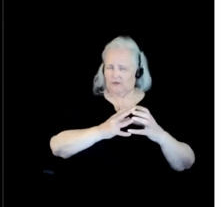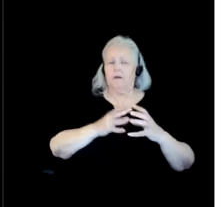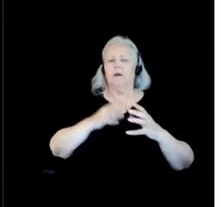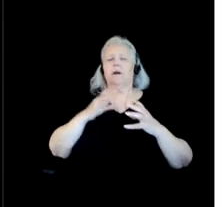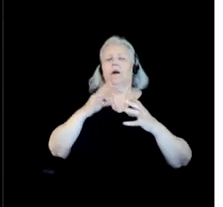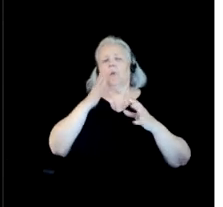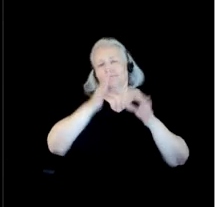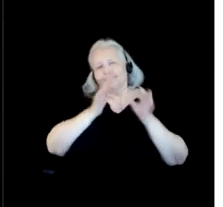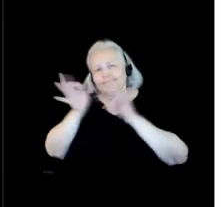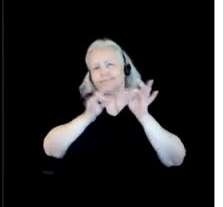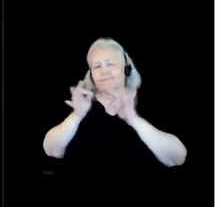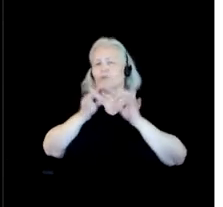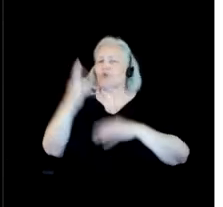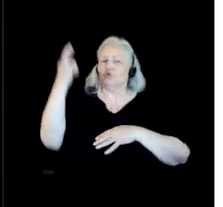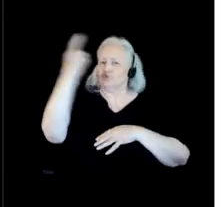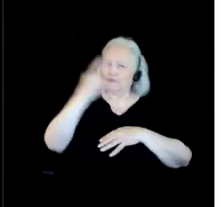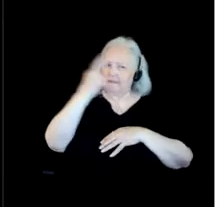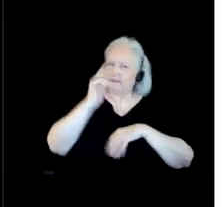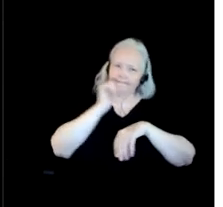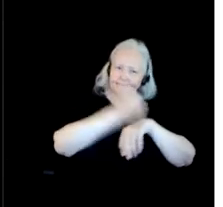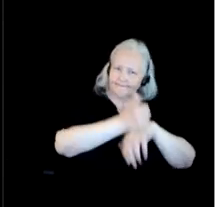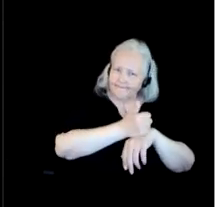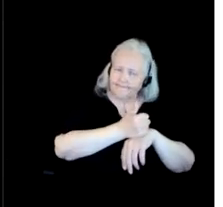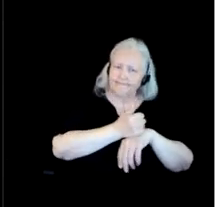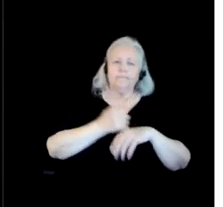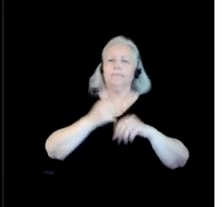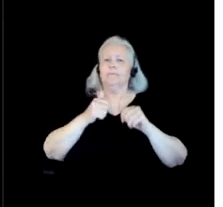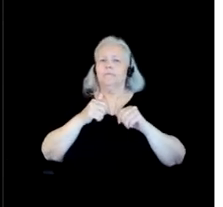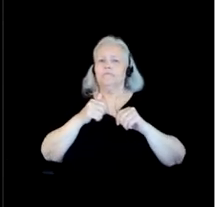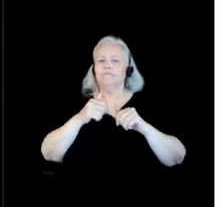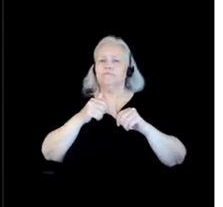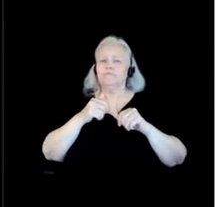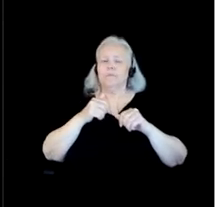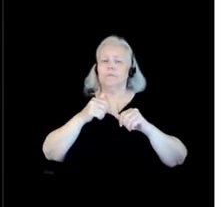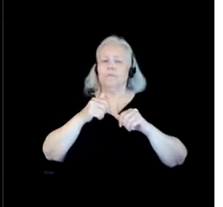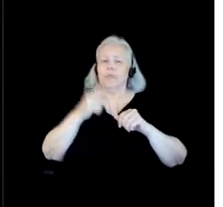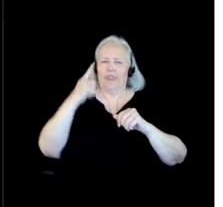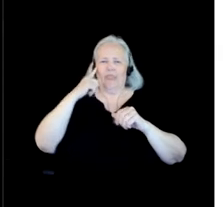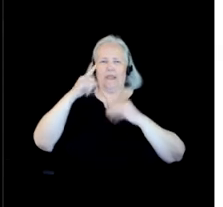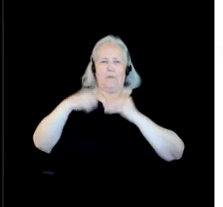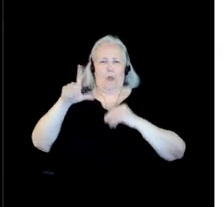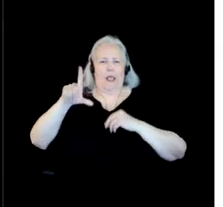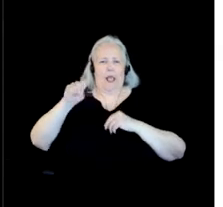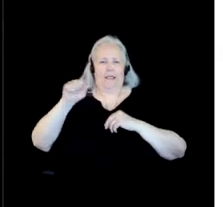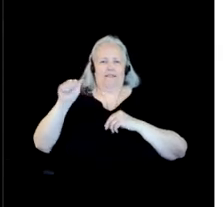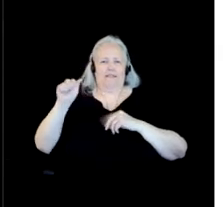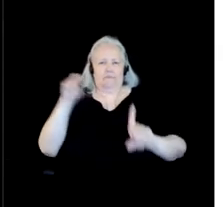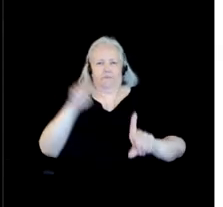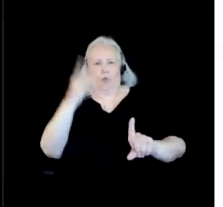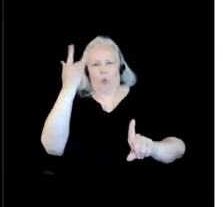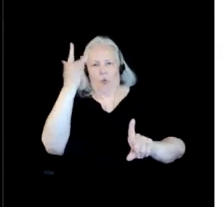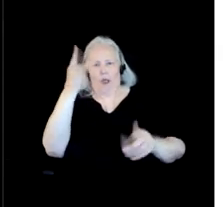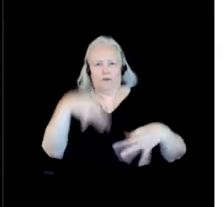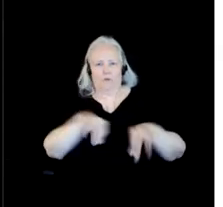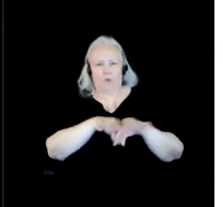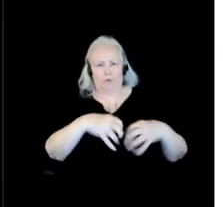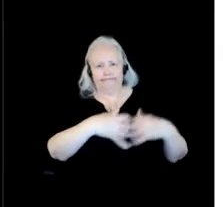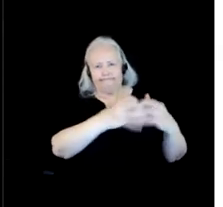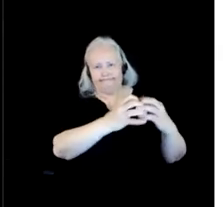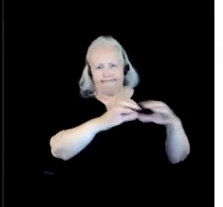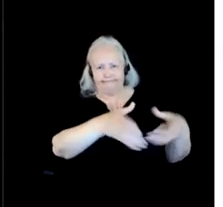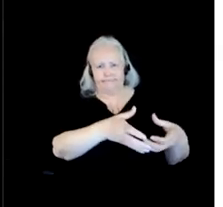justification, the motivation was from the perspective of the Linguistic Society of America and the Executive Committee. And so I'd like